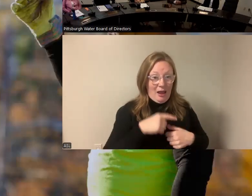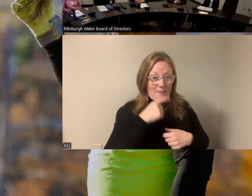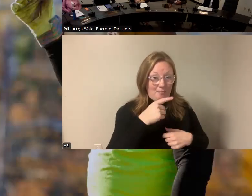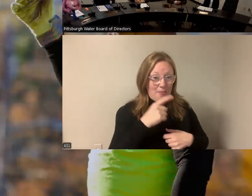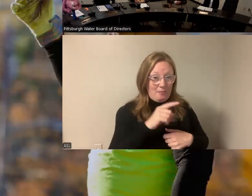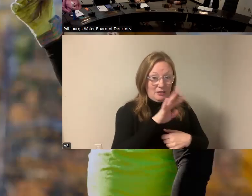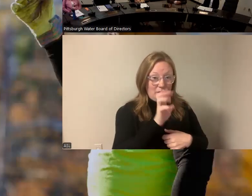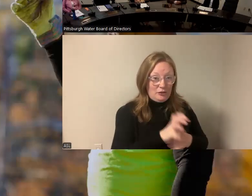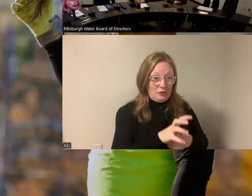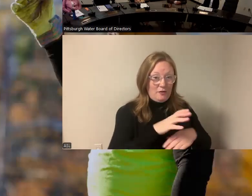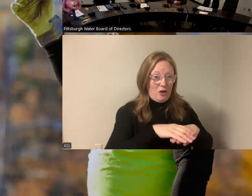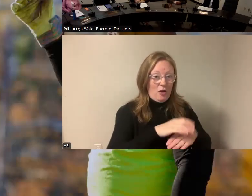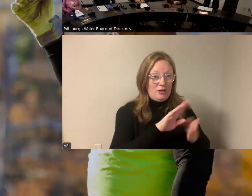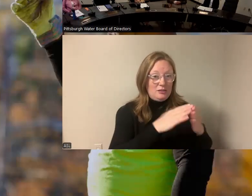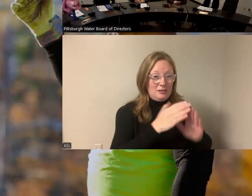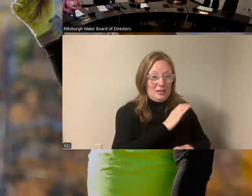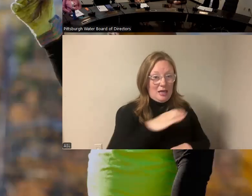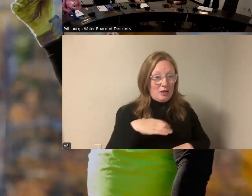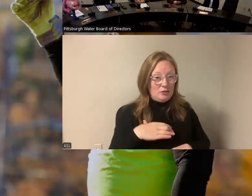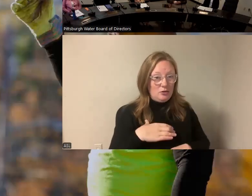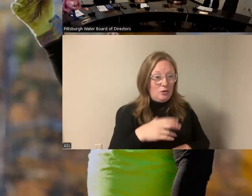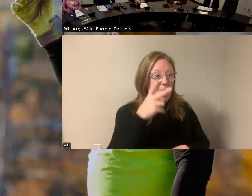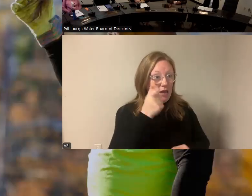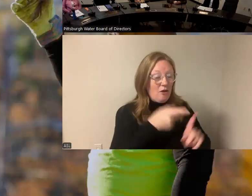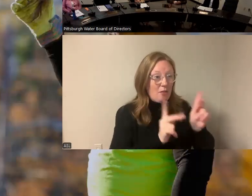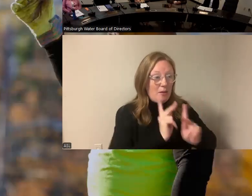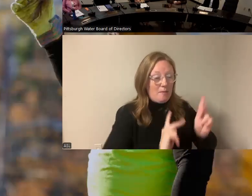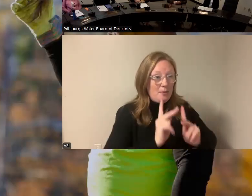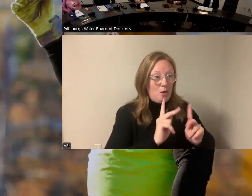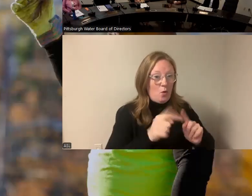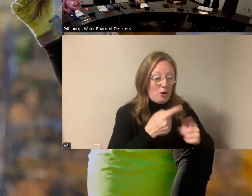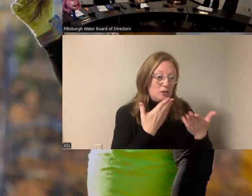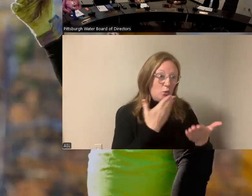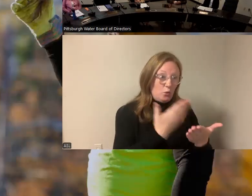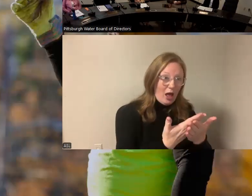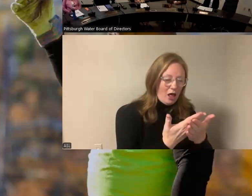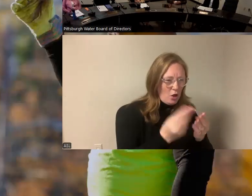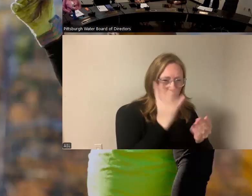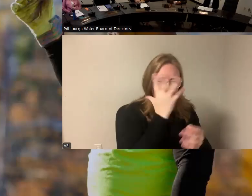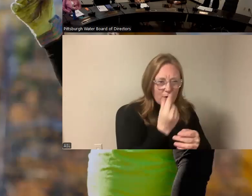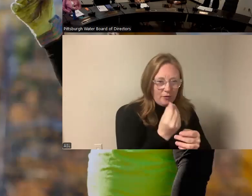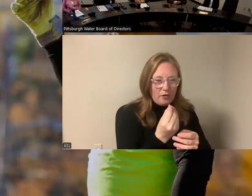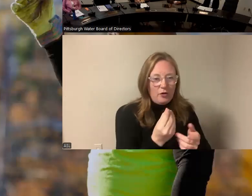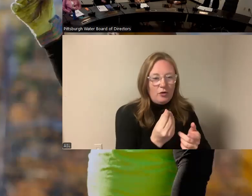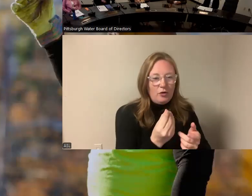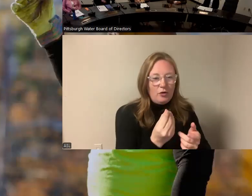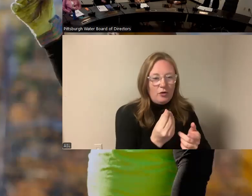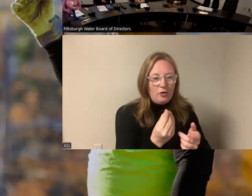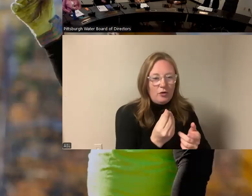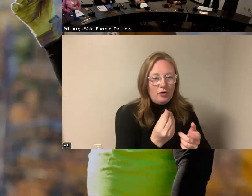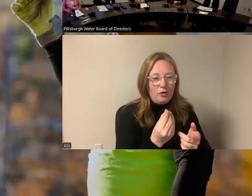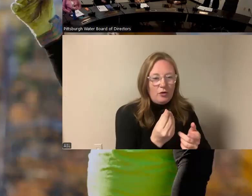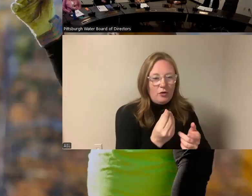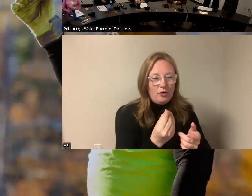official on city council, you know, hear from people when it goes well and when it doesn't go well, mostly when it doesn't go well. And that's